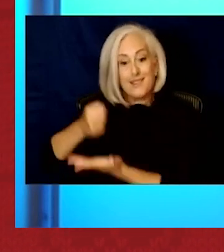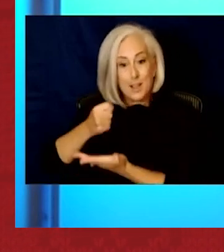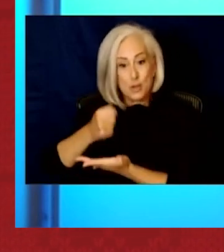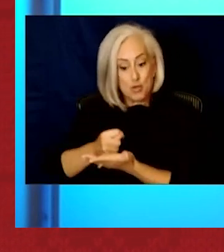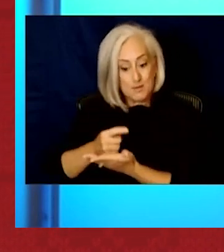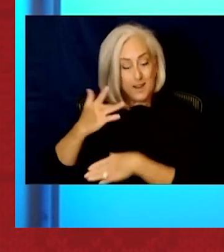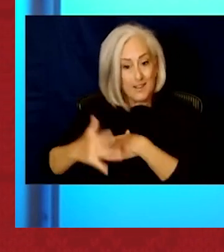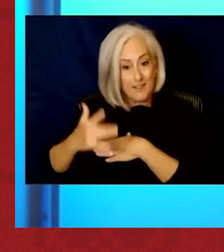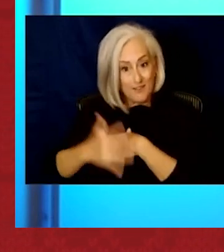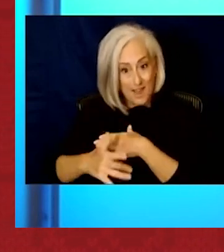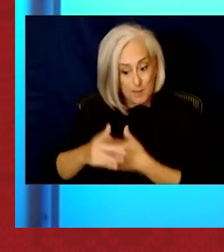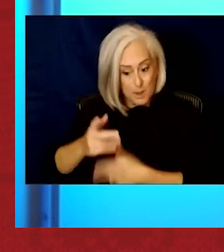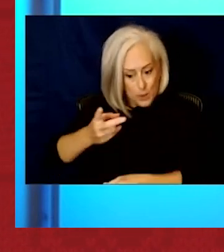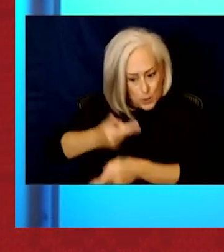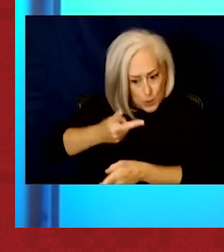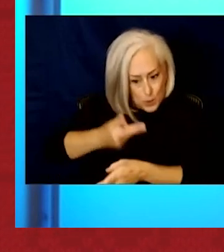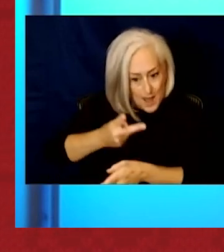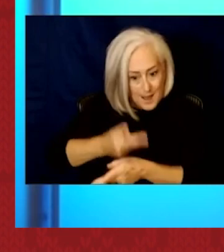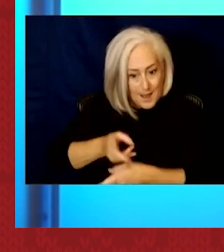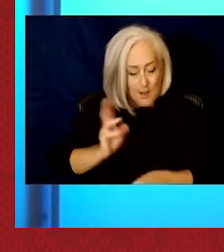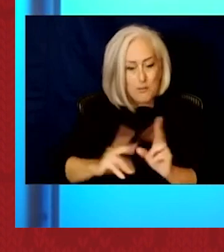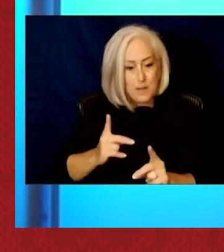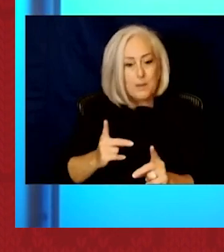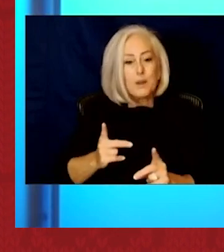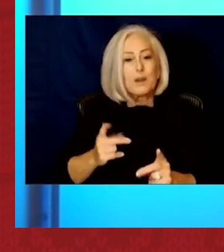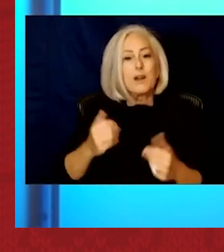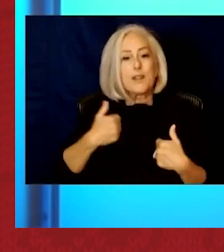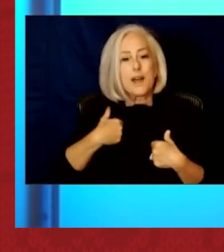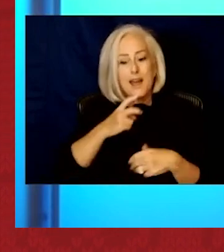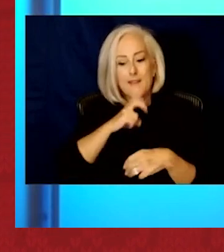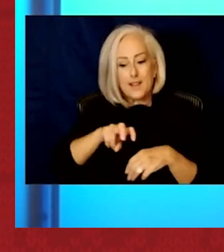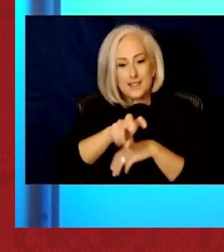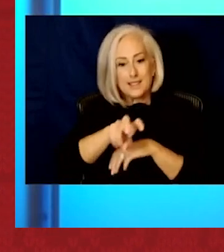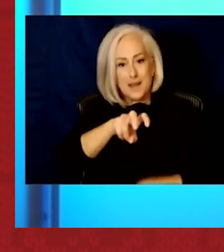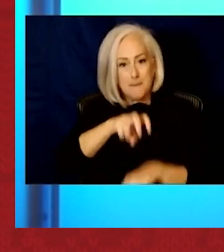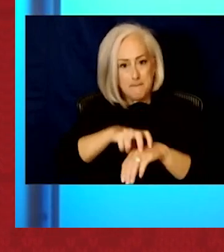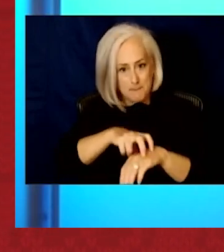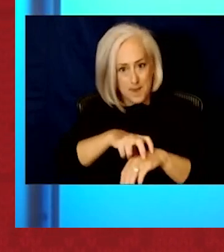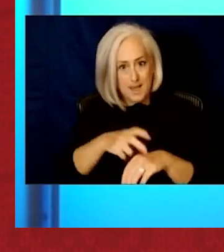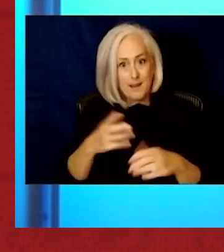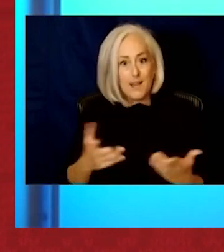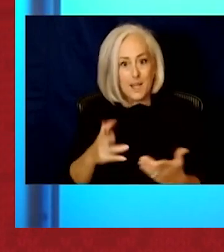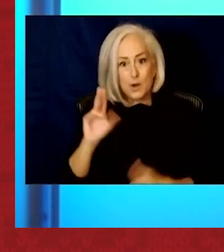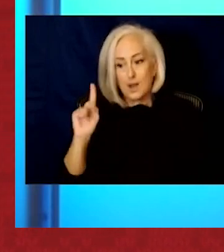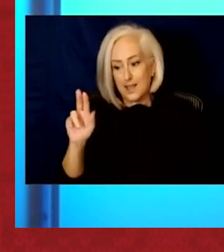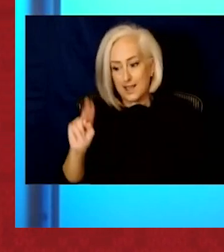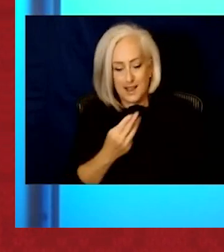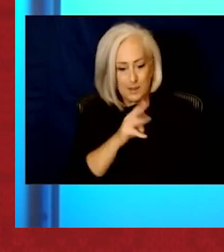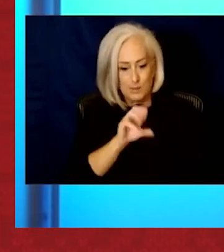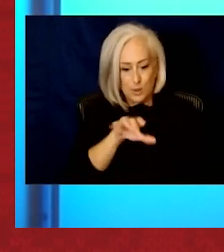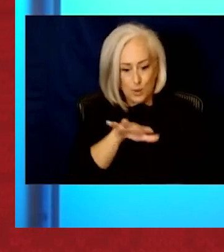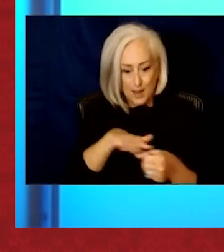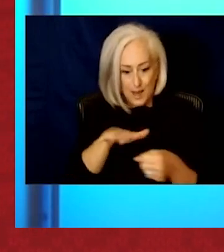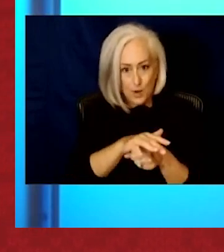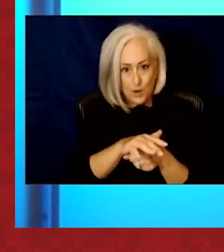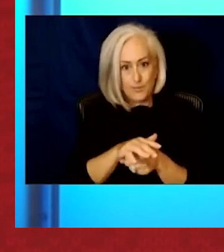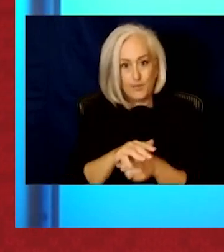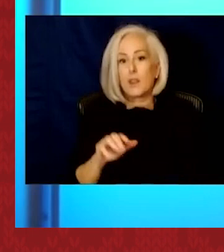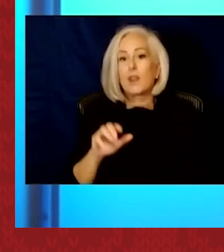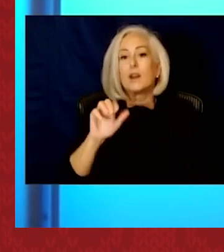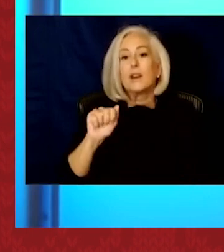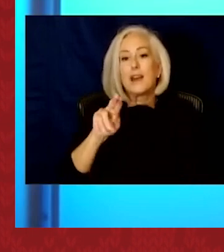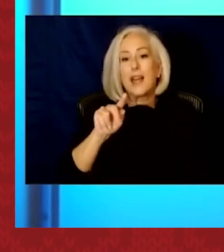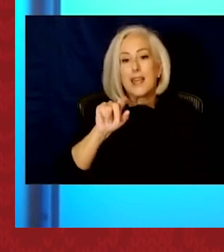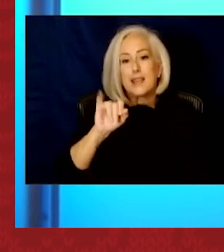may have a snake bite in the state of Kansas, state of Missouri, in this area basically. Because anti-venom, which is the treatment for venomous